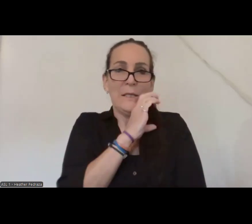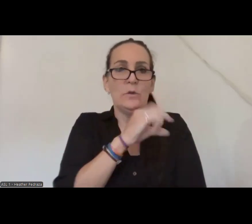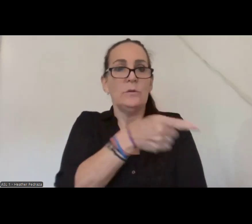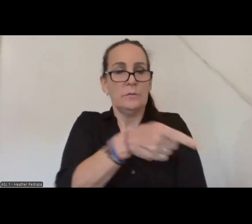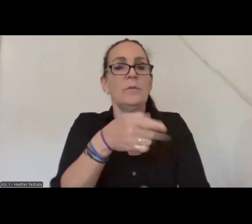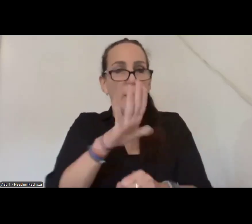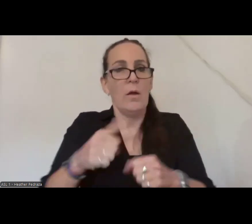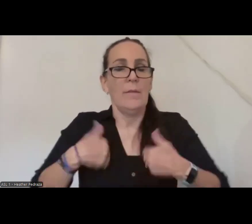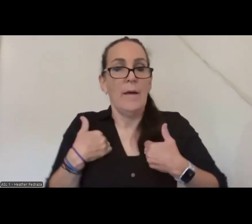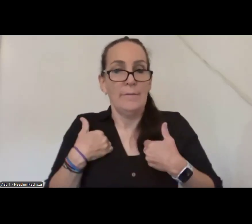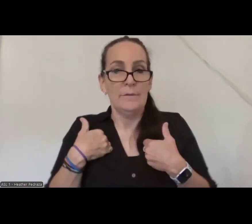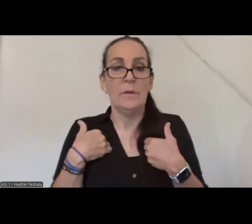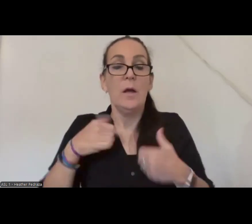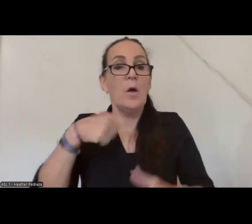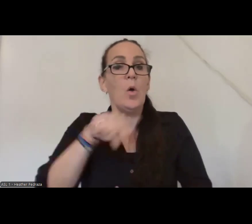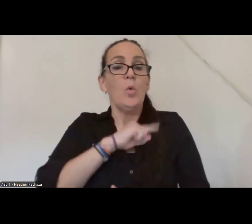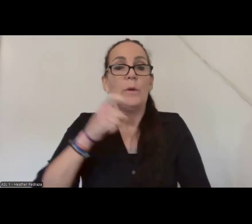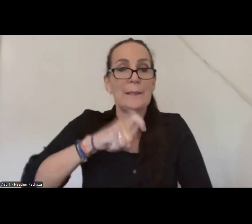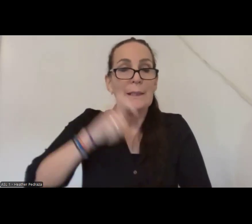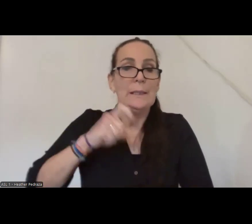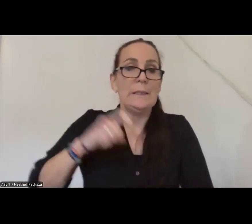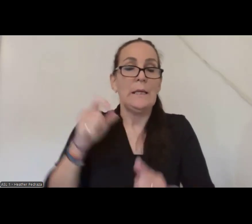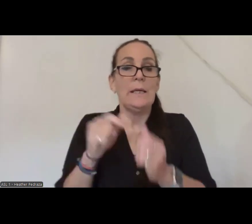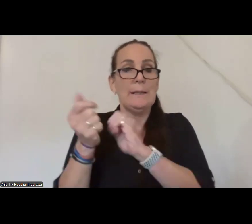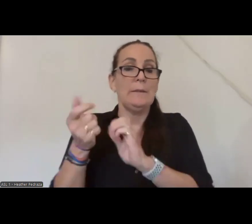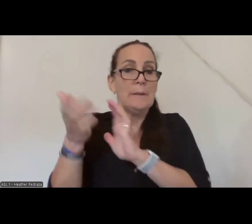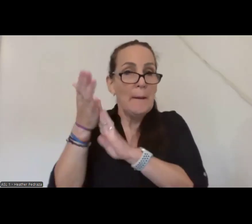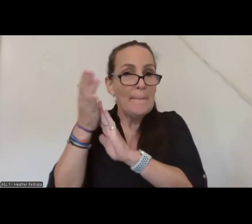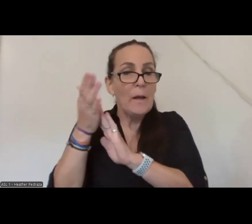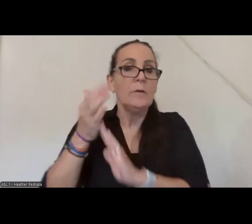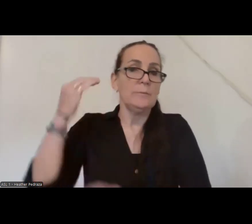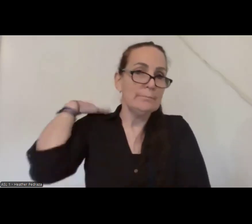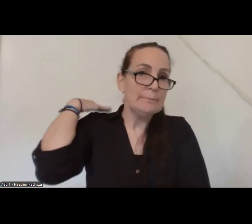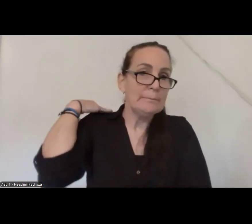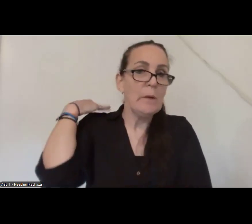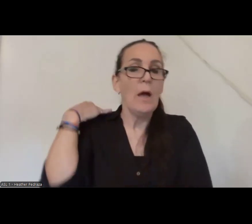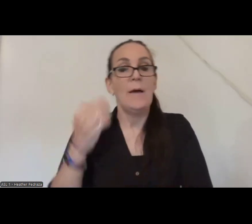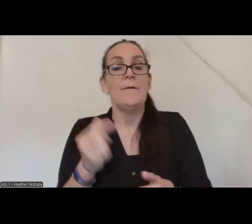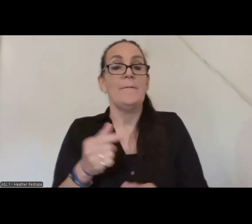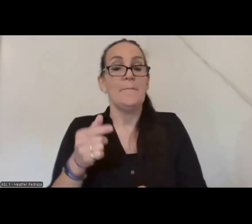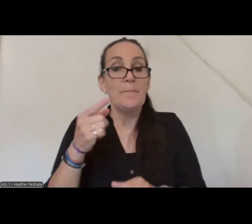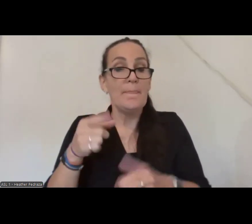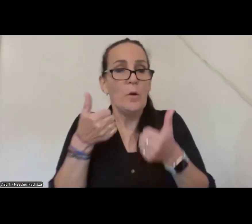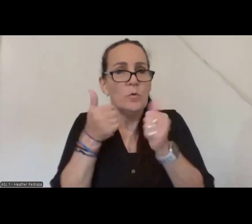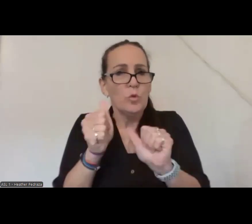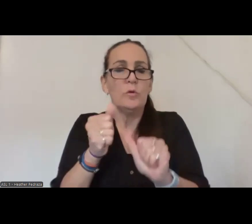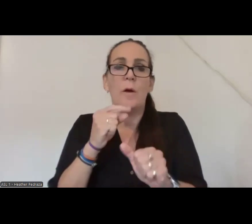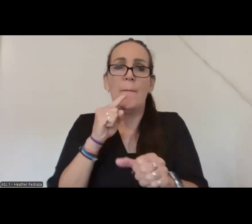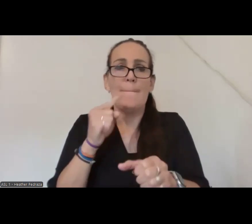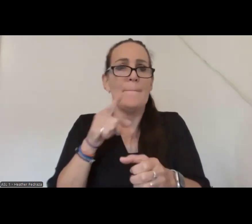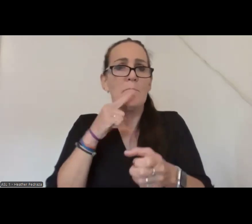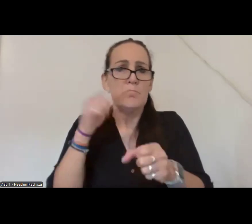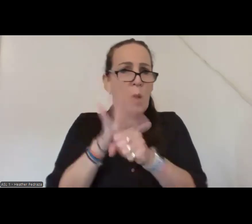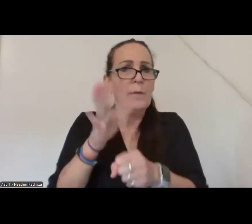a hand and celebrate our meaningful accomplishments over the past year and recommit to working hard over the next